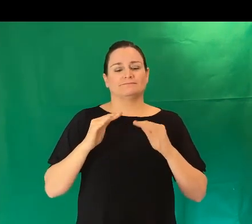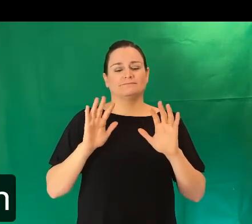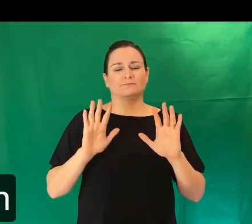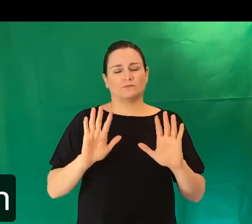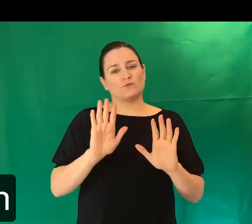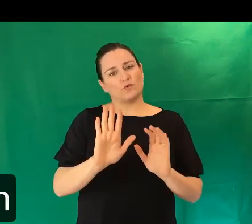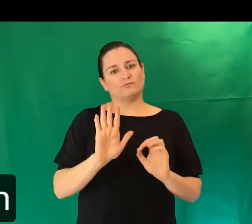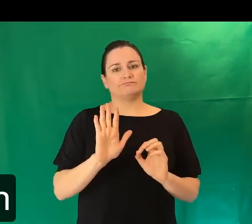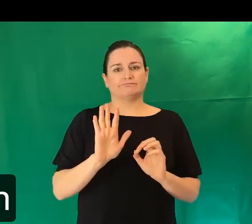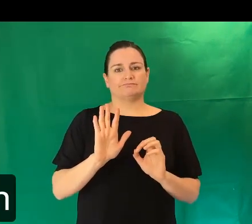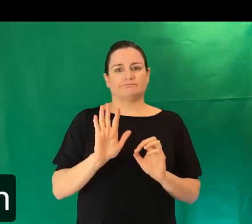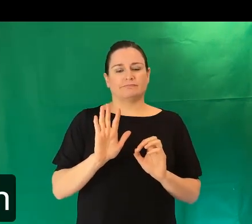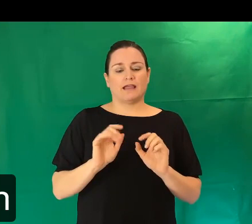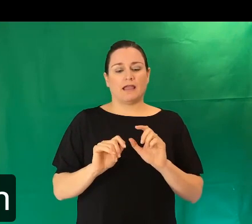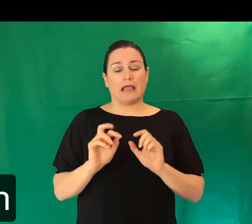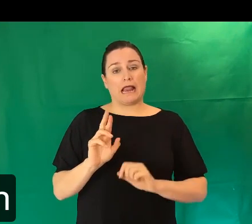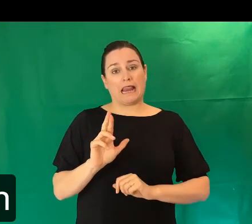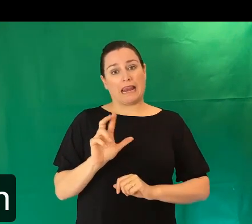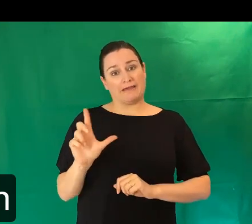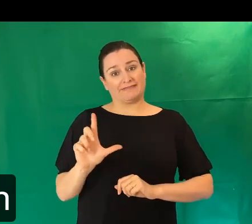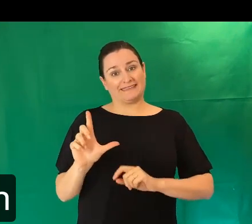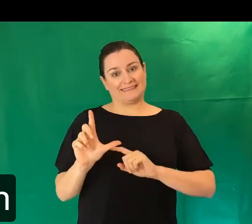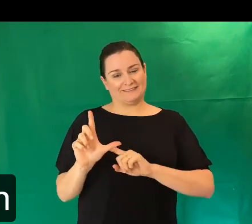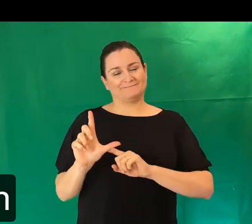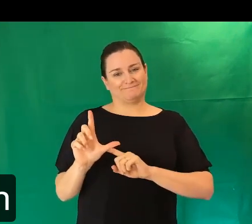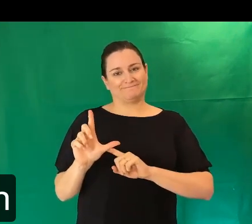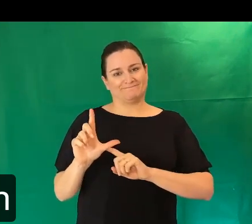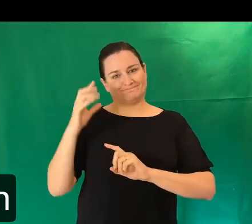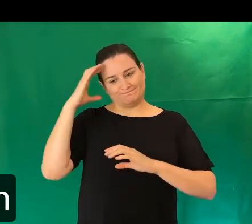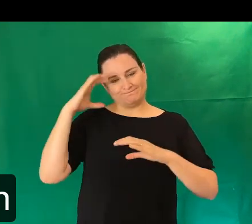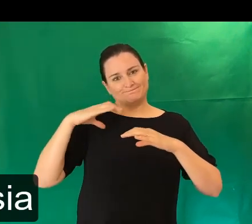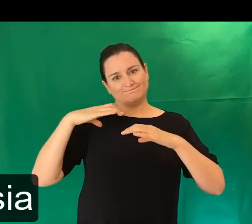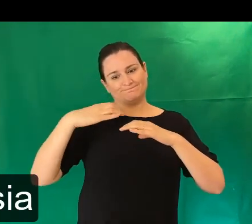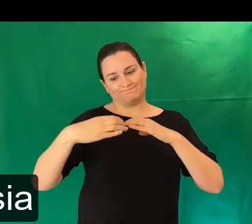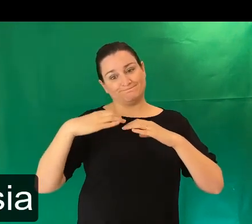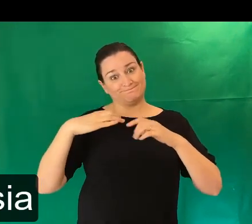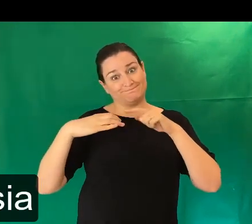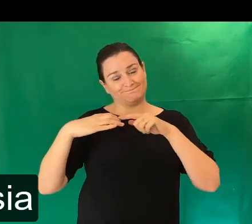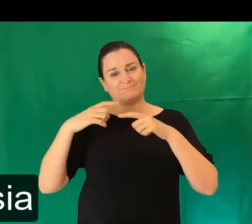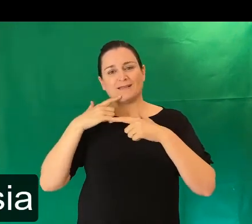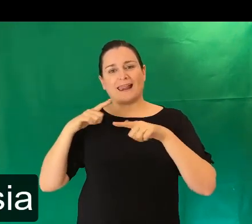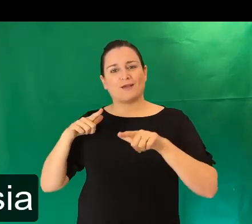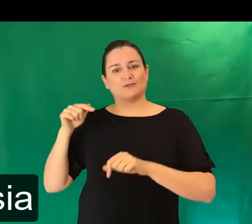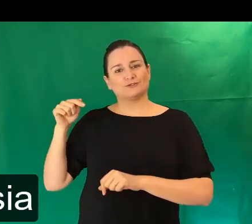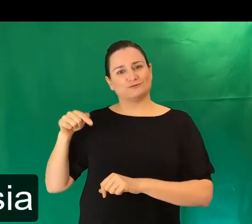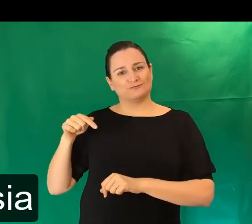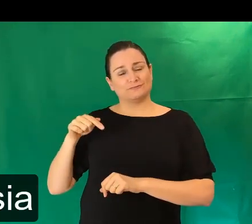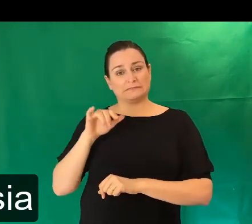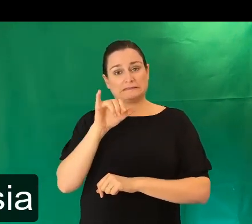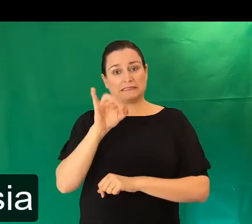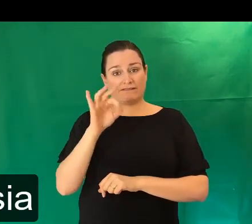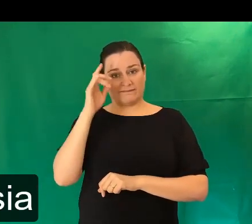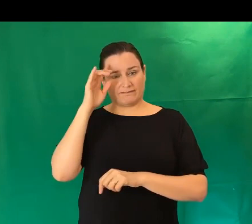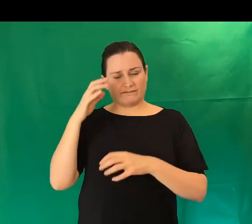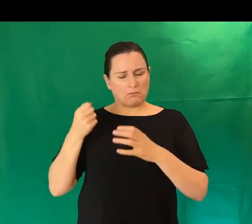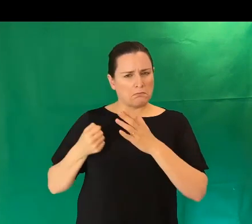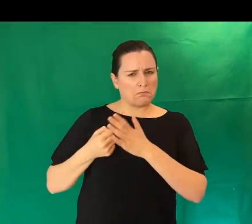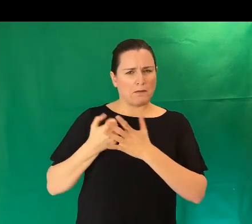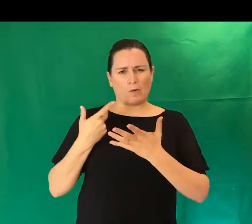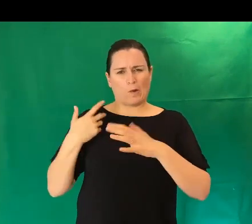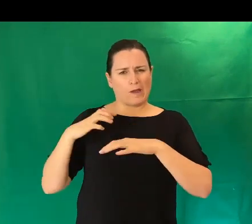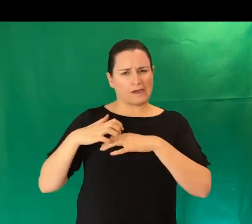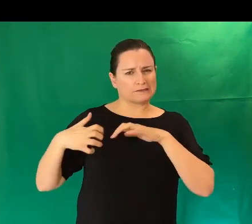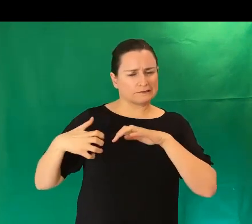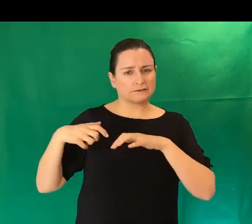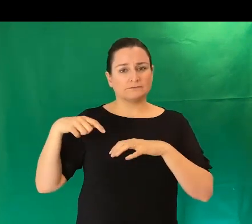in the left hemisphere. And if you get a lesion in the left hemisphere, this causes aphasia of the